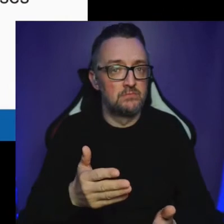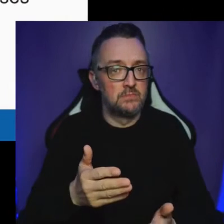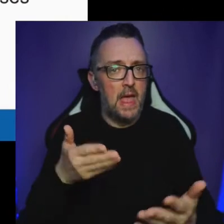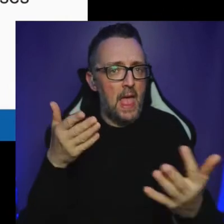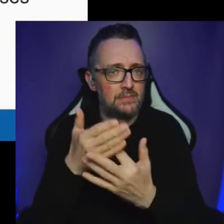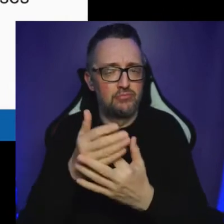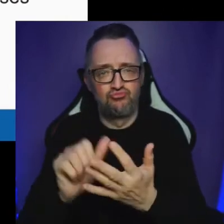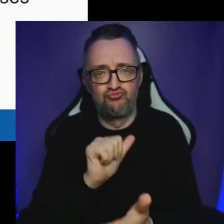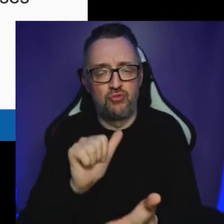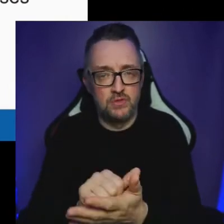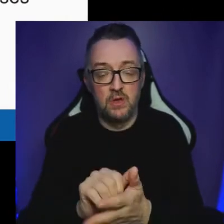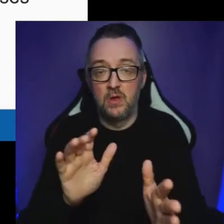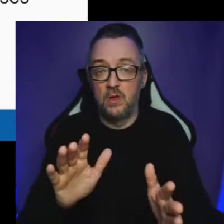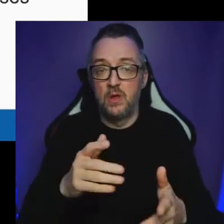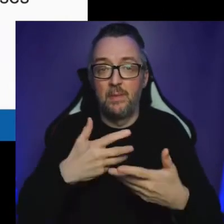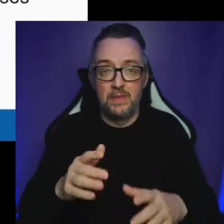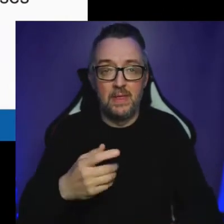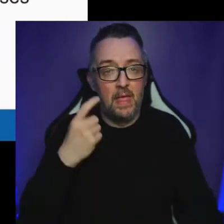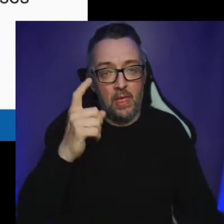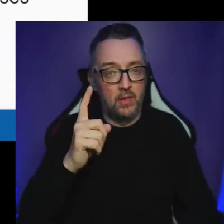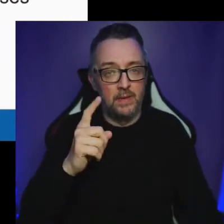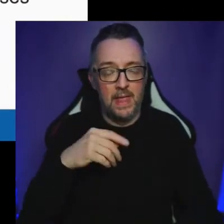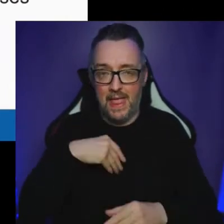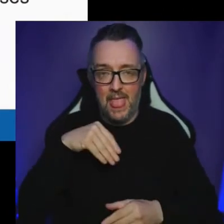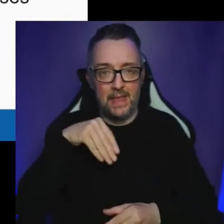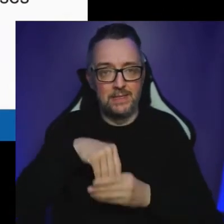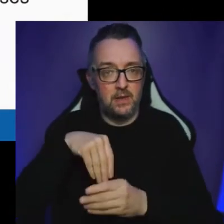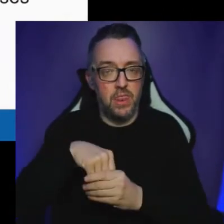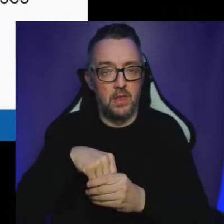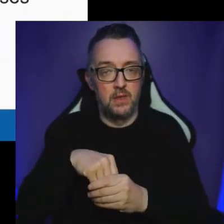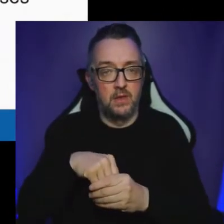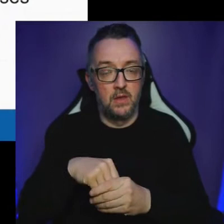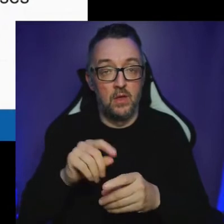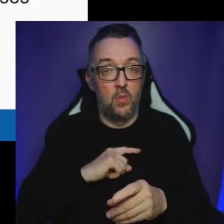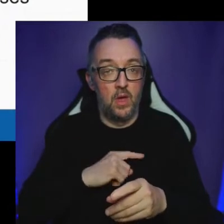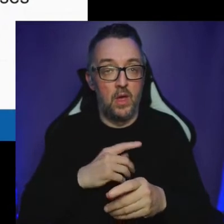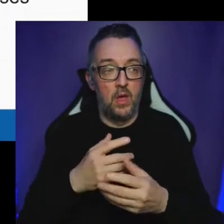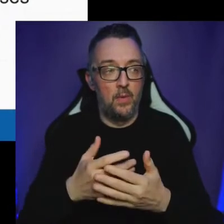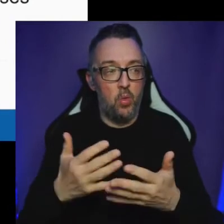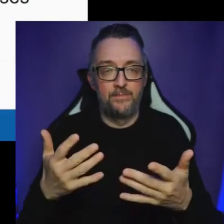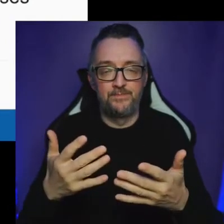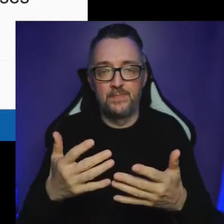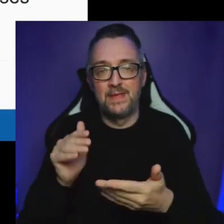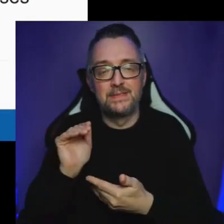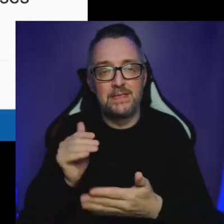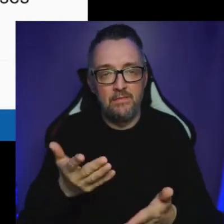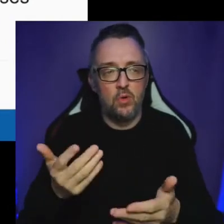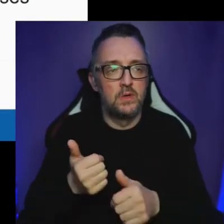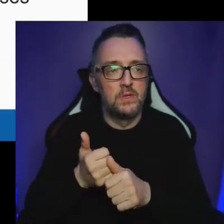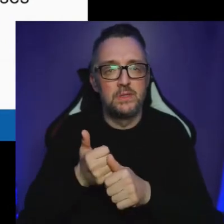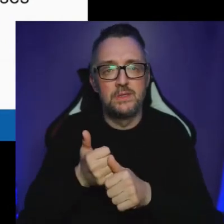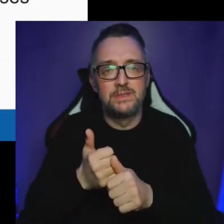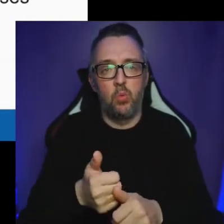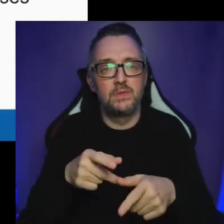them. But we're also thinking internally. So there's a lot of support systems and services that need to be in place to